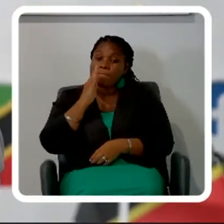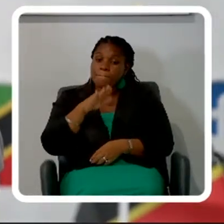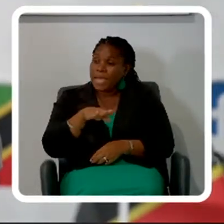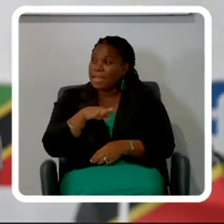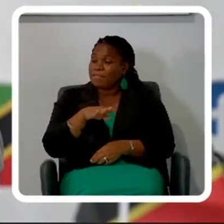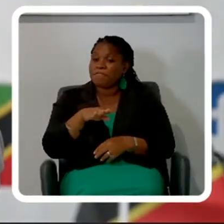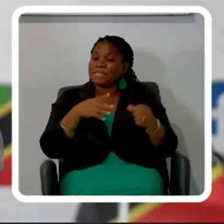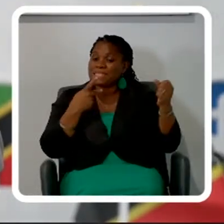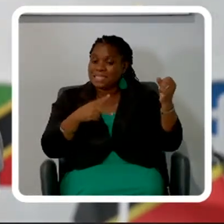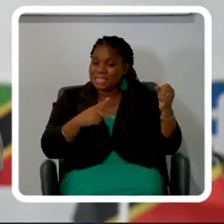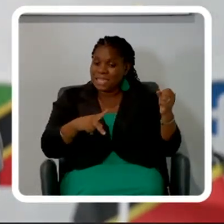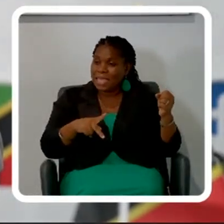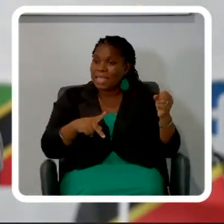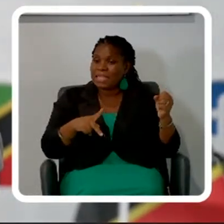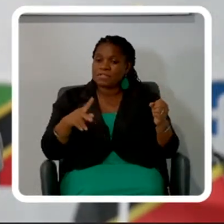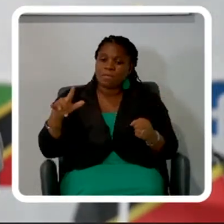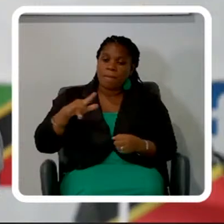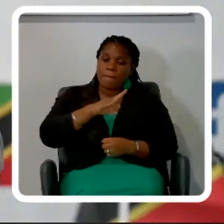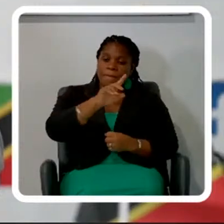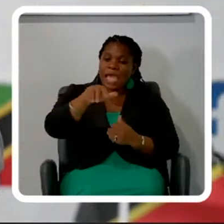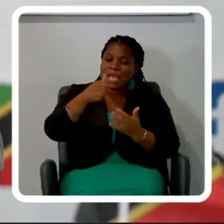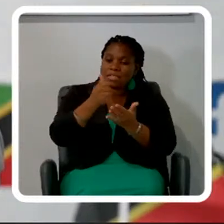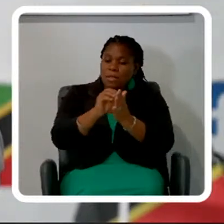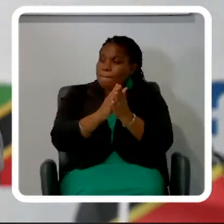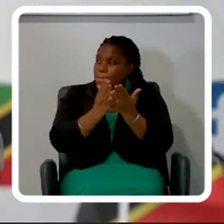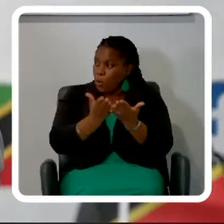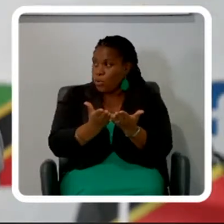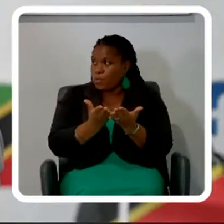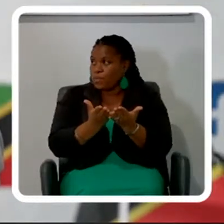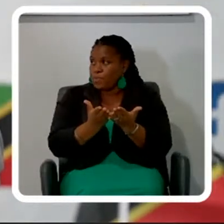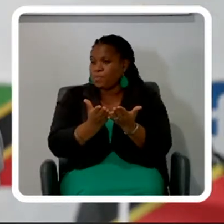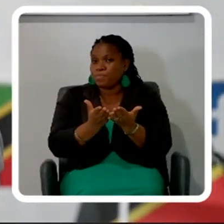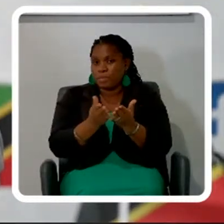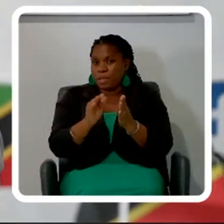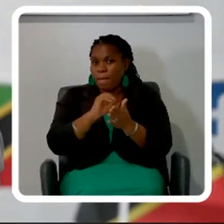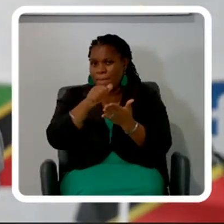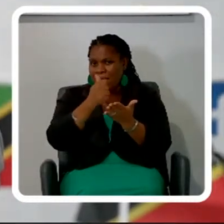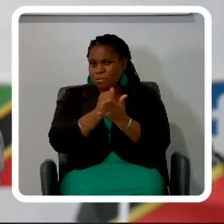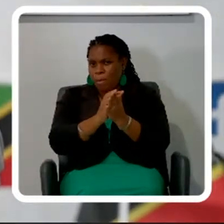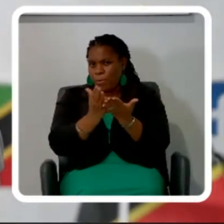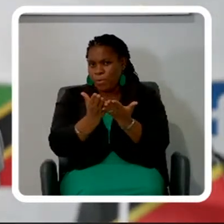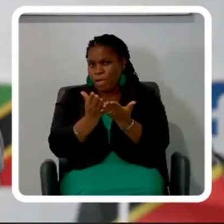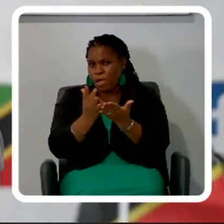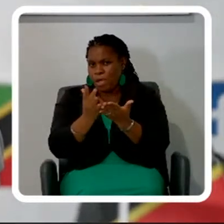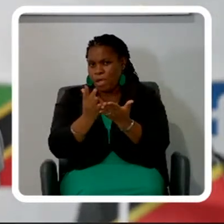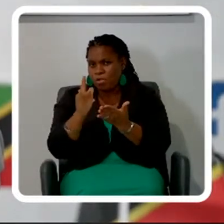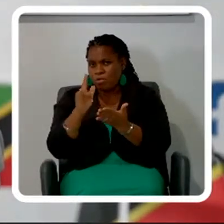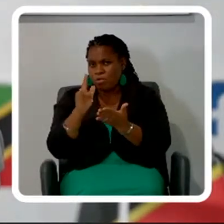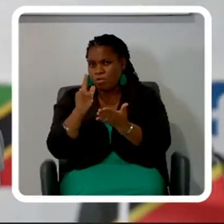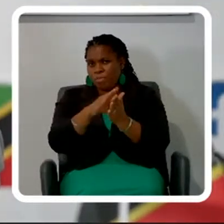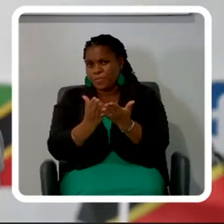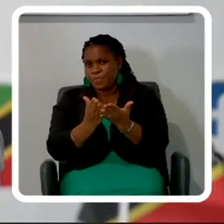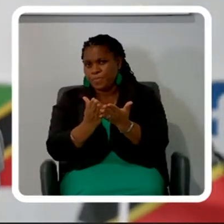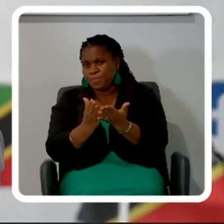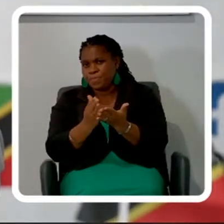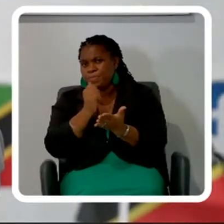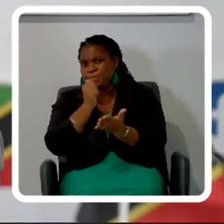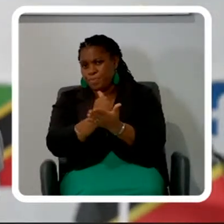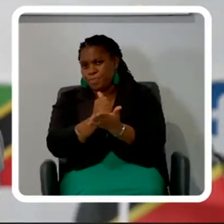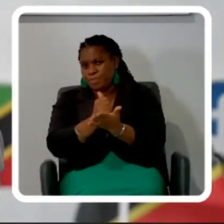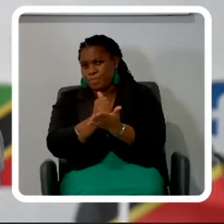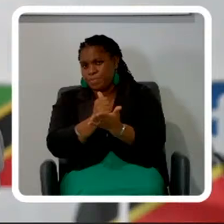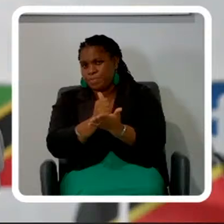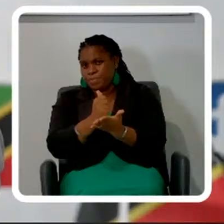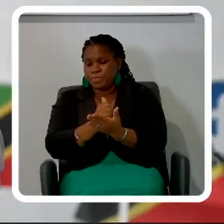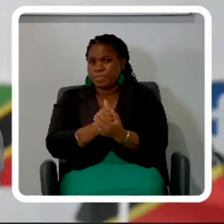also proposing what you call a department where we will have a security expert to look and